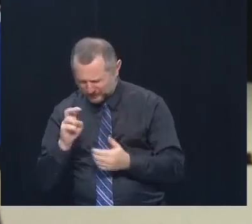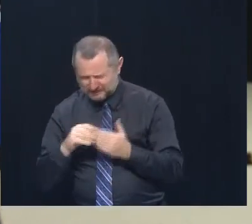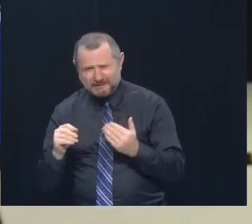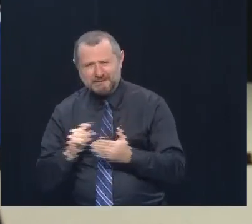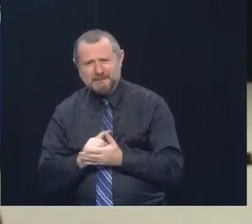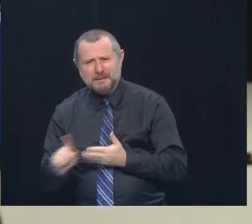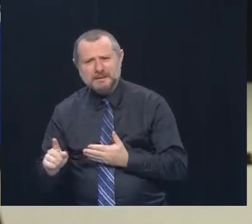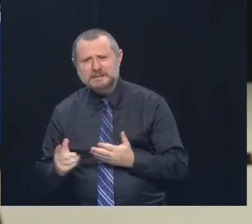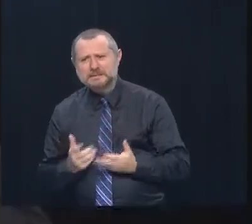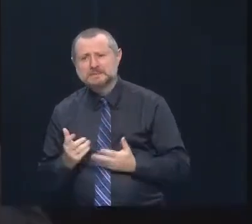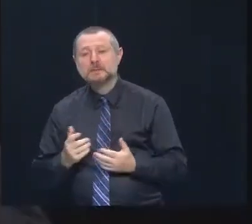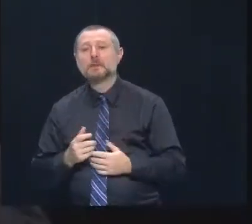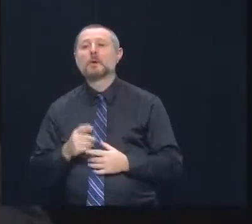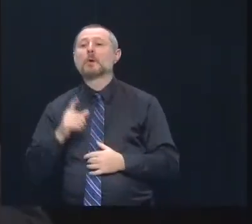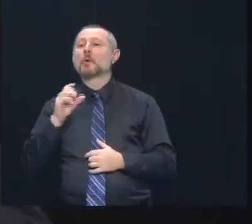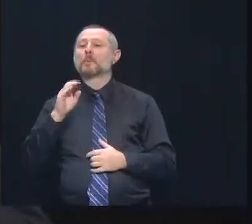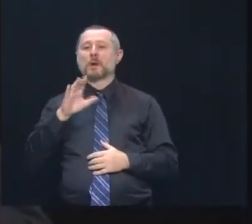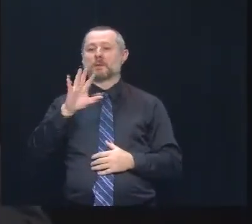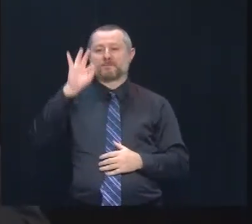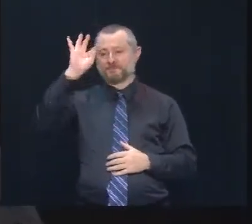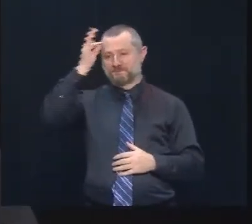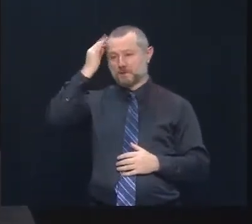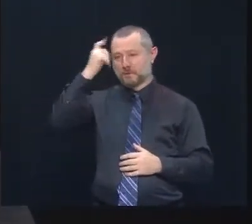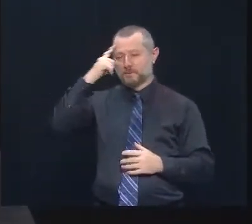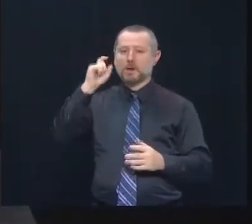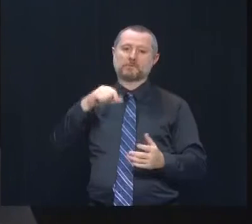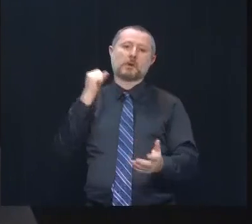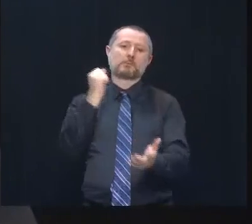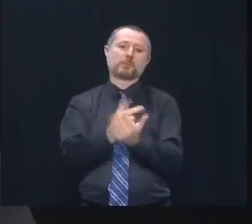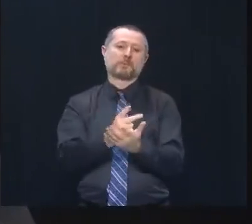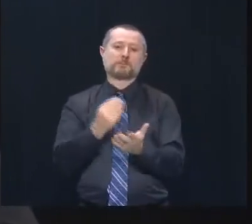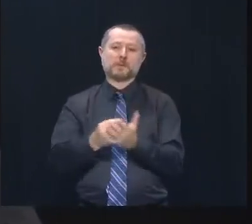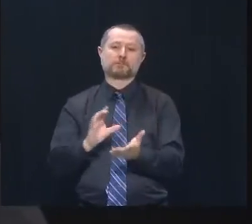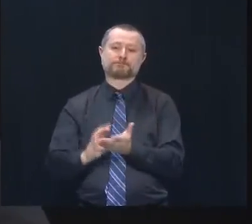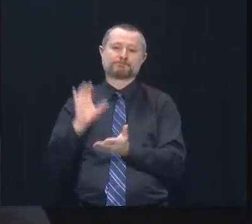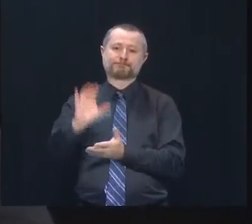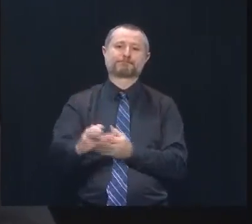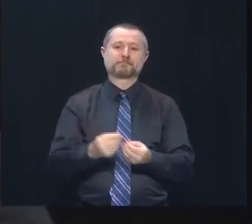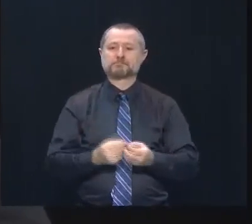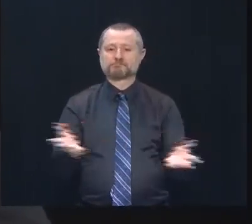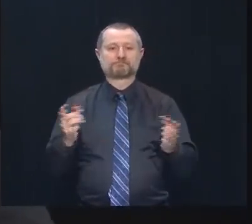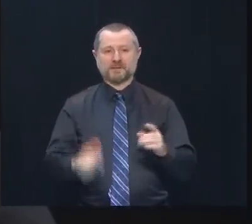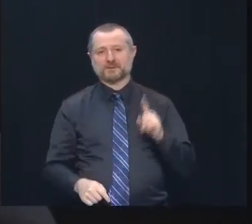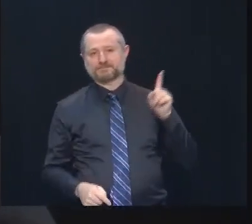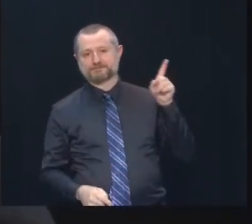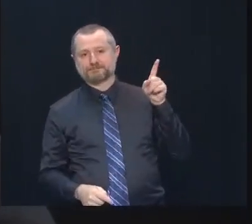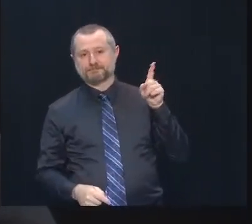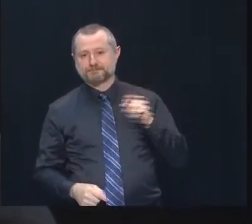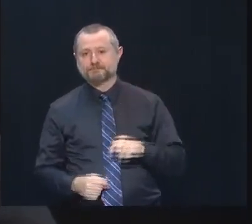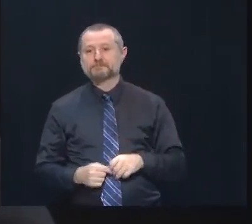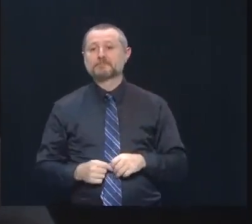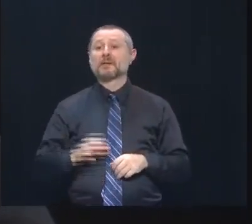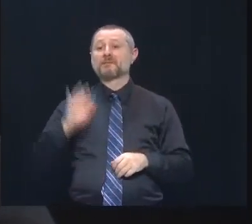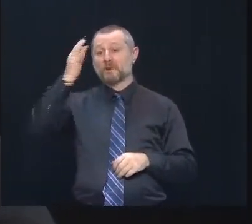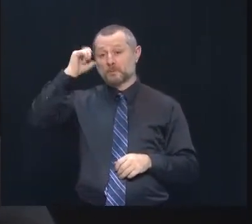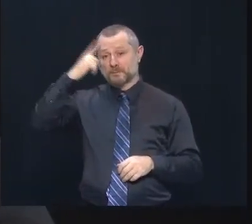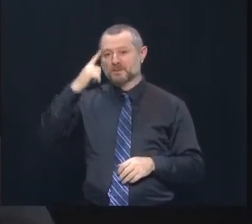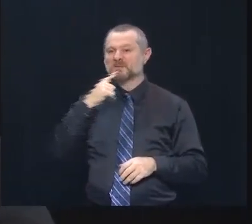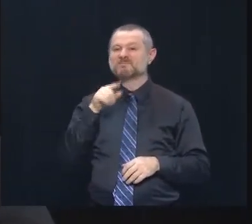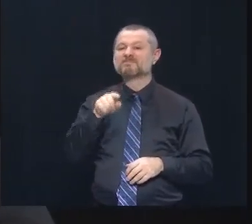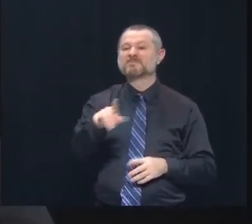federal government has to pass a stimulus plan. You can't say to New Yorkers